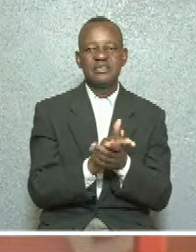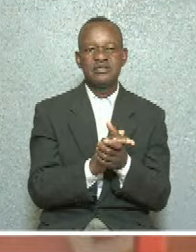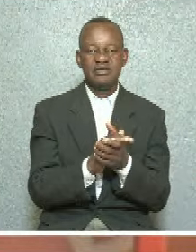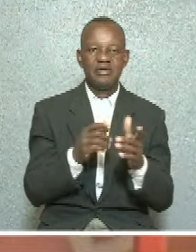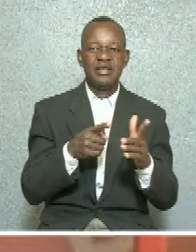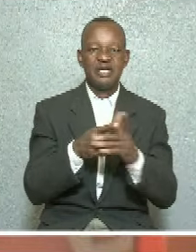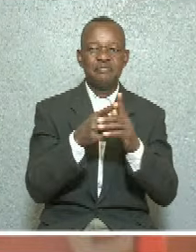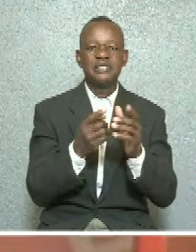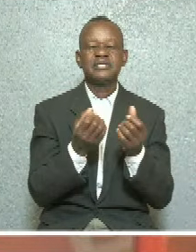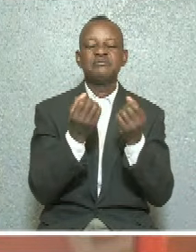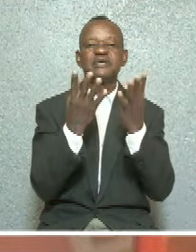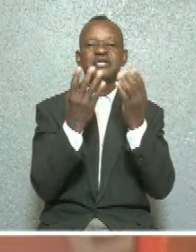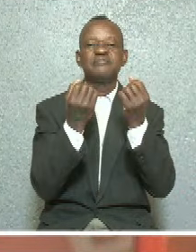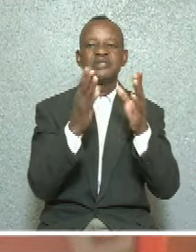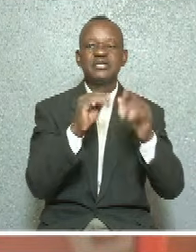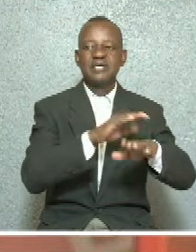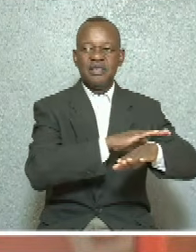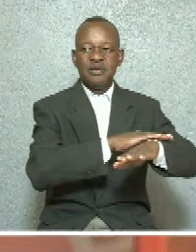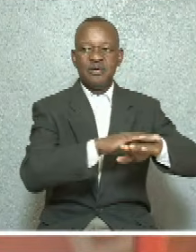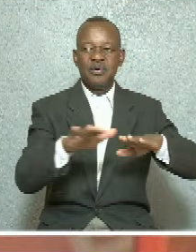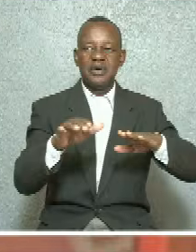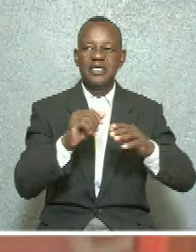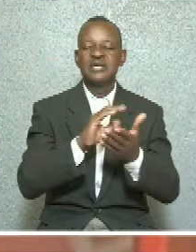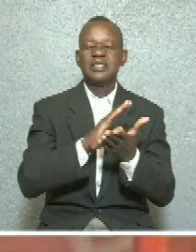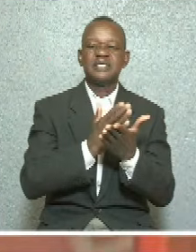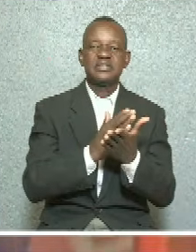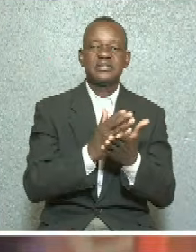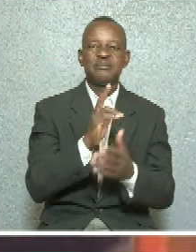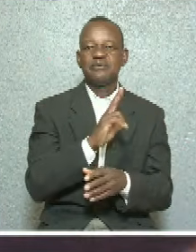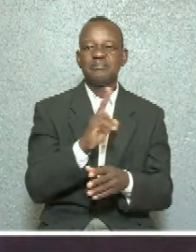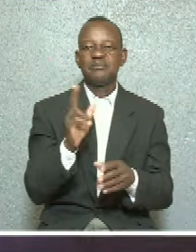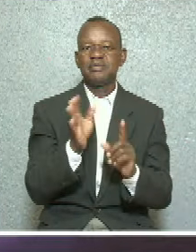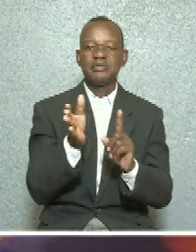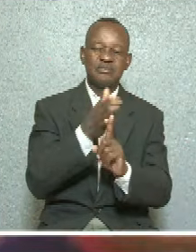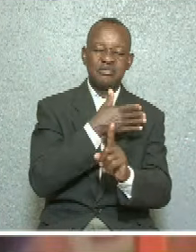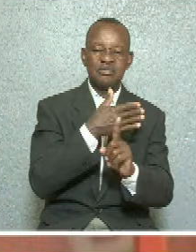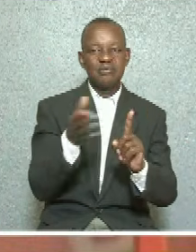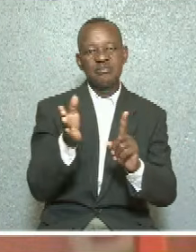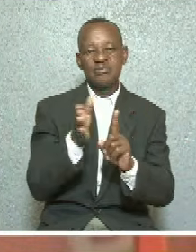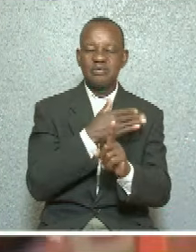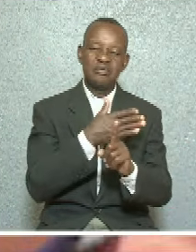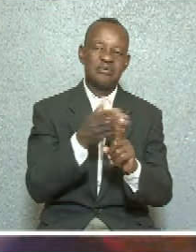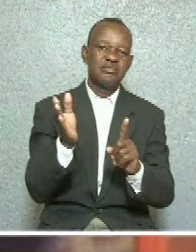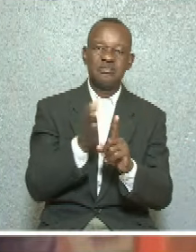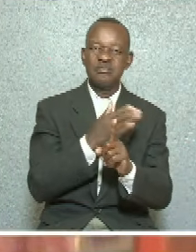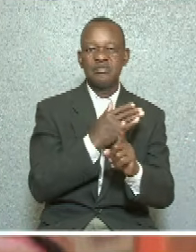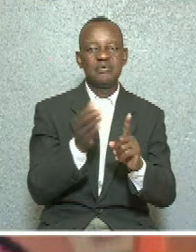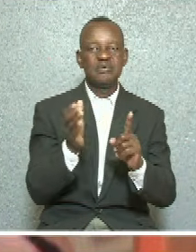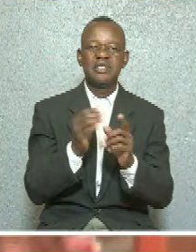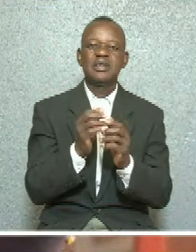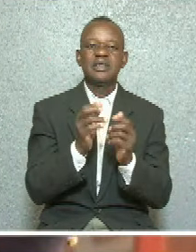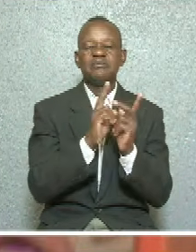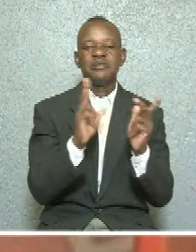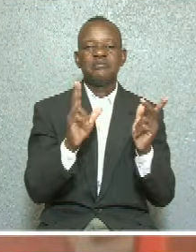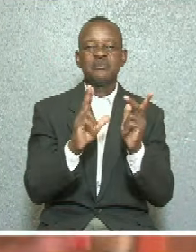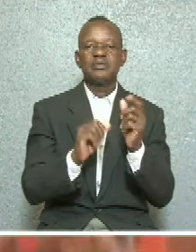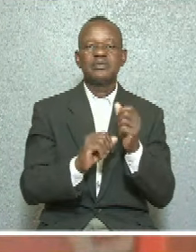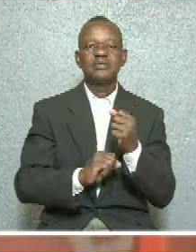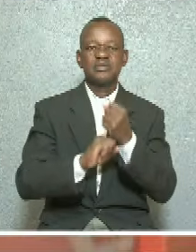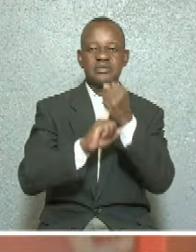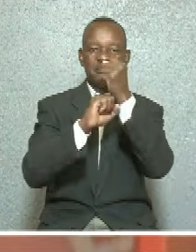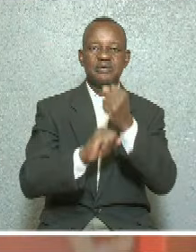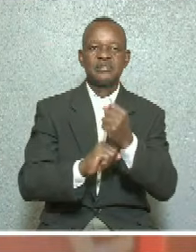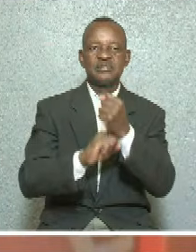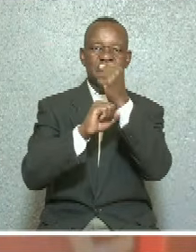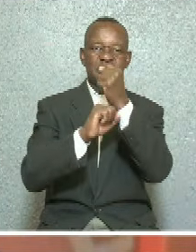United Nations, I think you saw that. There were people who were lobbying different communities to support in giving resources and arms